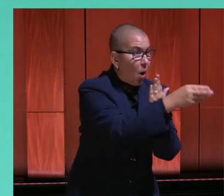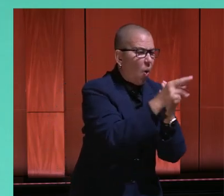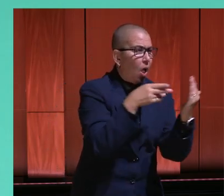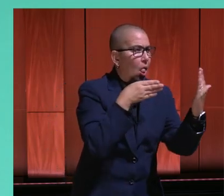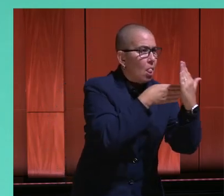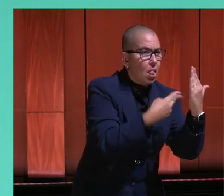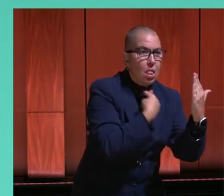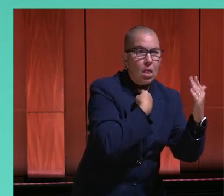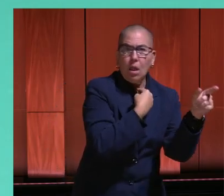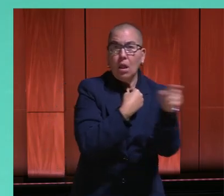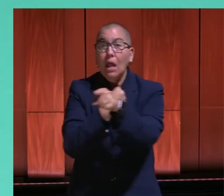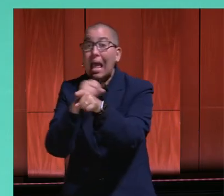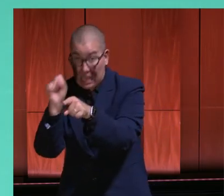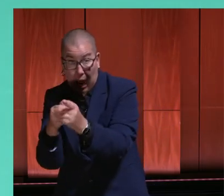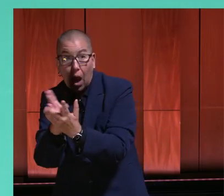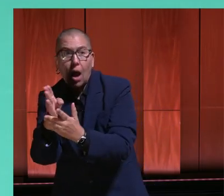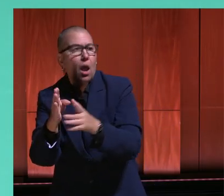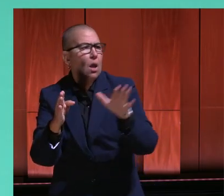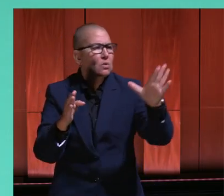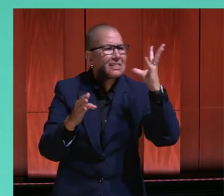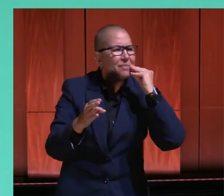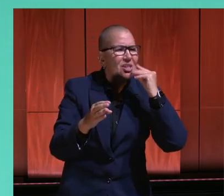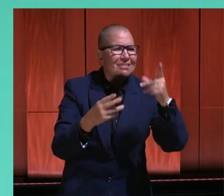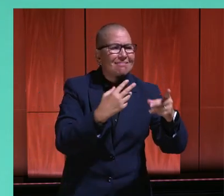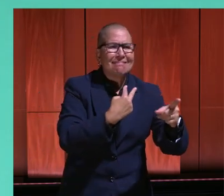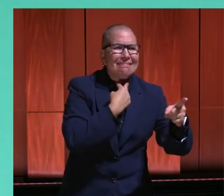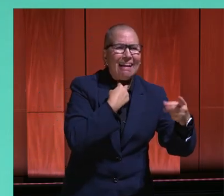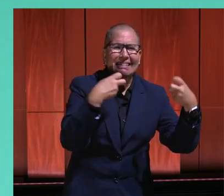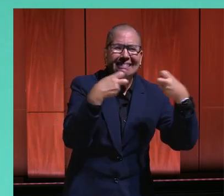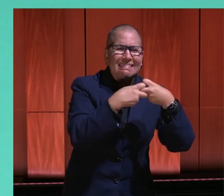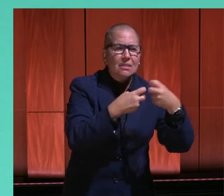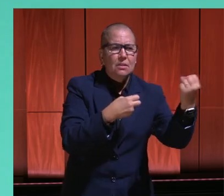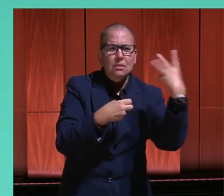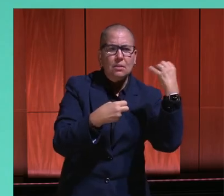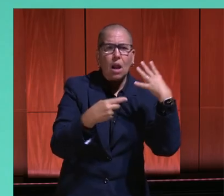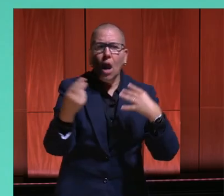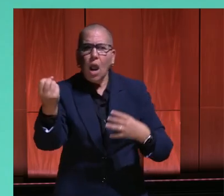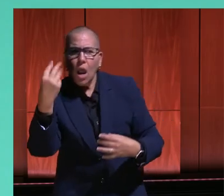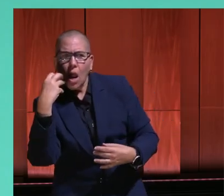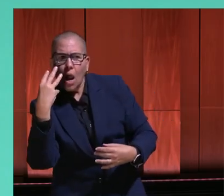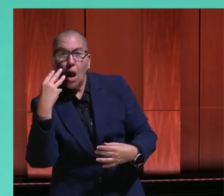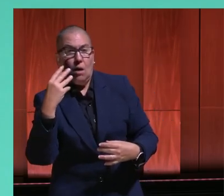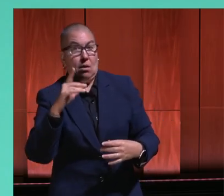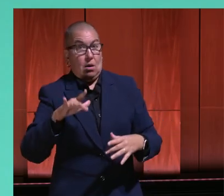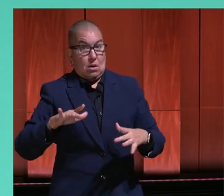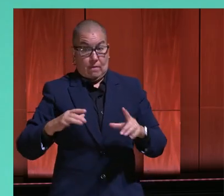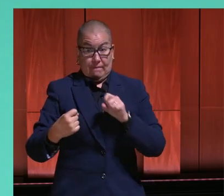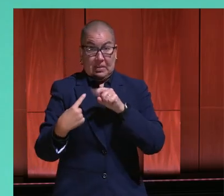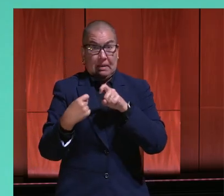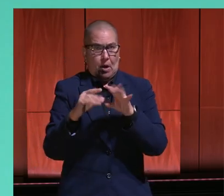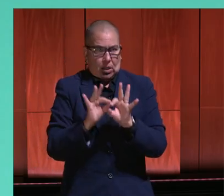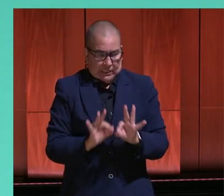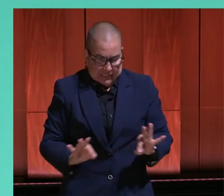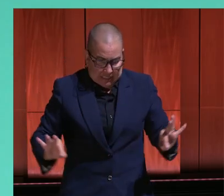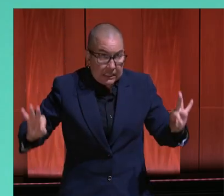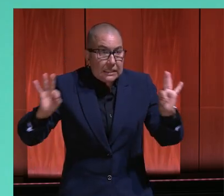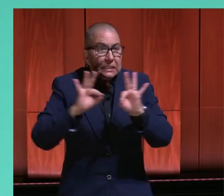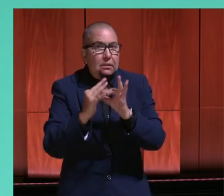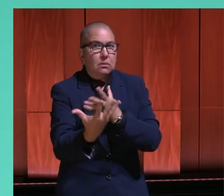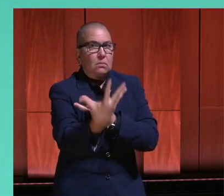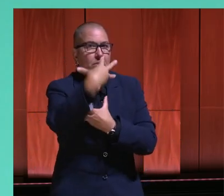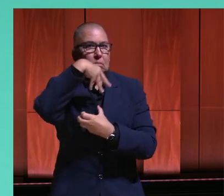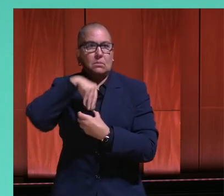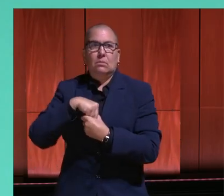It's kind of obvious, but it's sometimes a forgotten aspect. And I think the other key component is